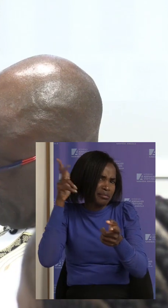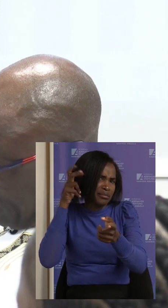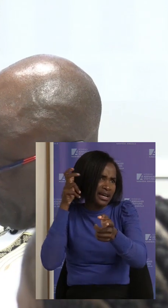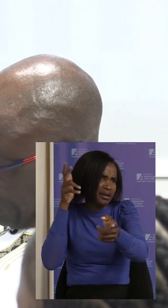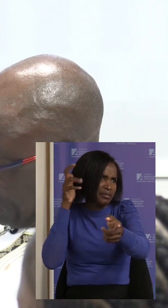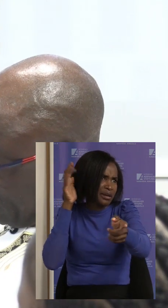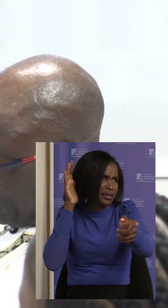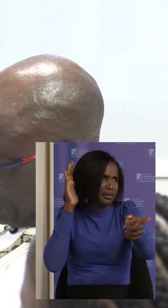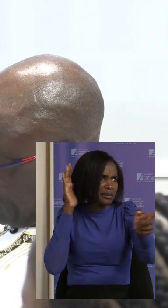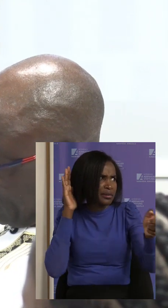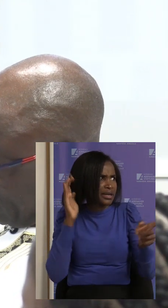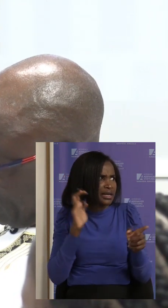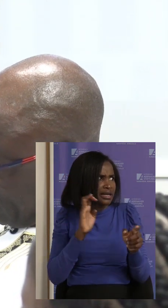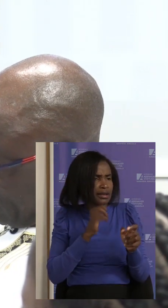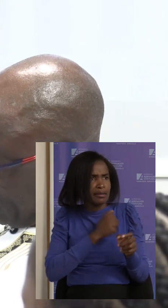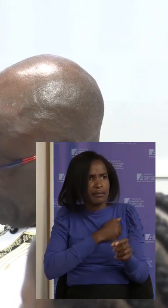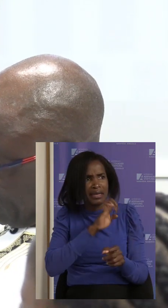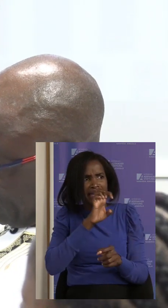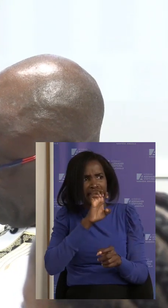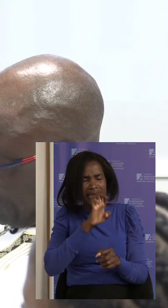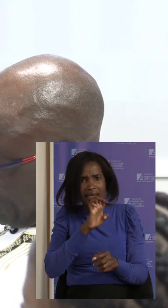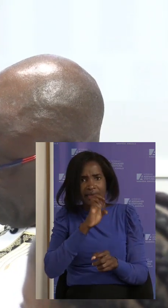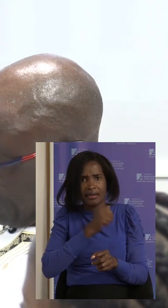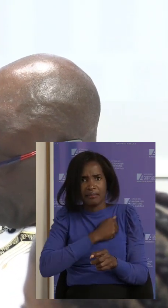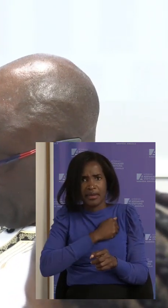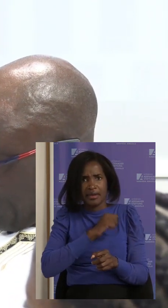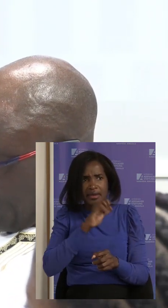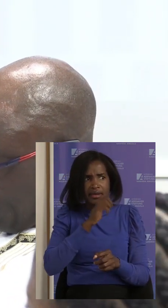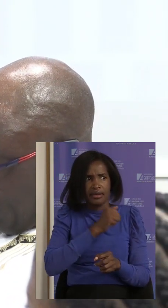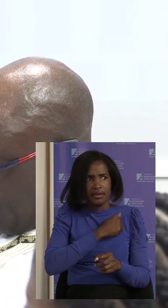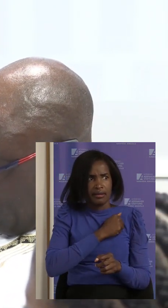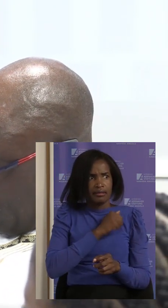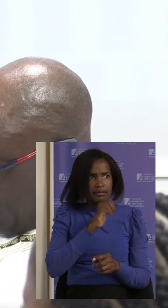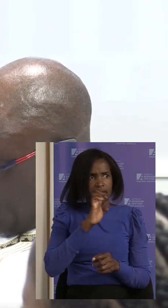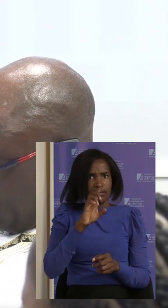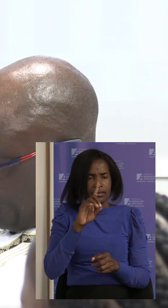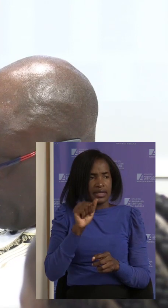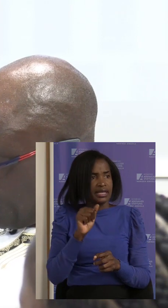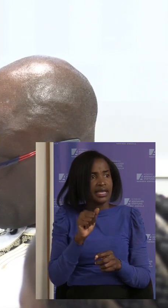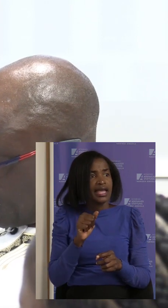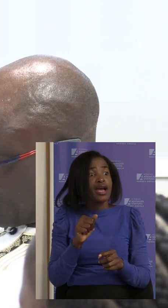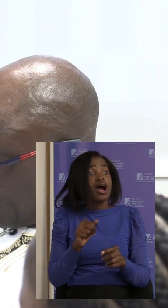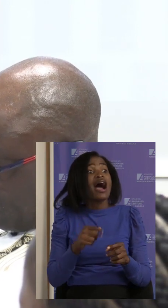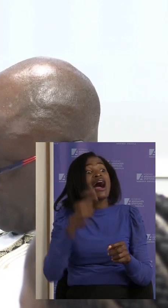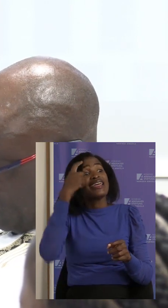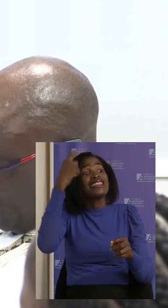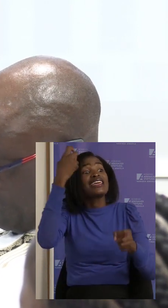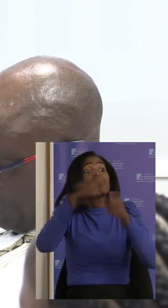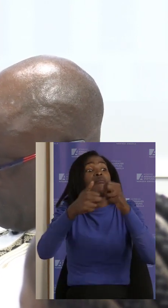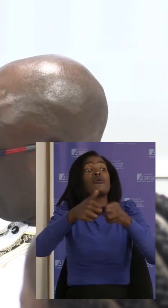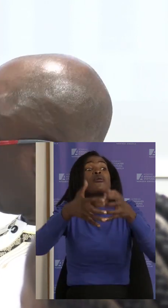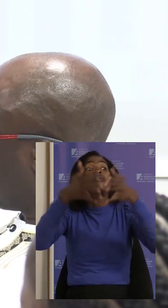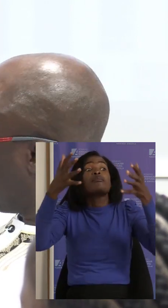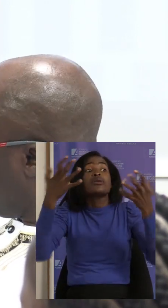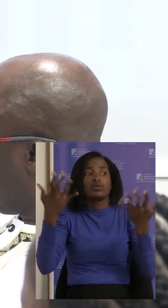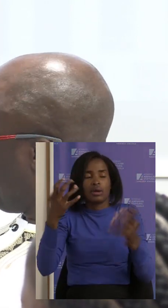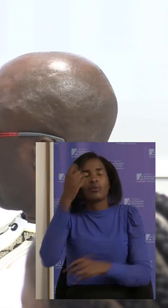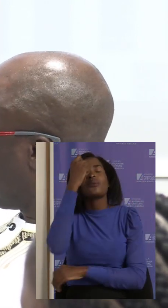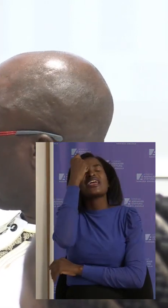to what the ED has just been presenting. I think the elephant in the room is we understand the problem.